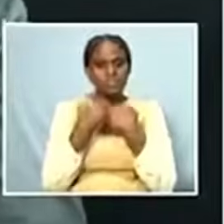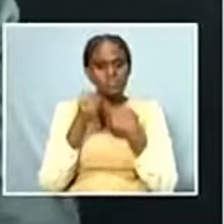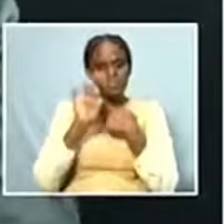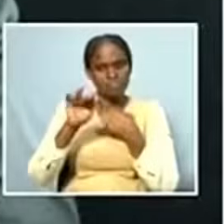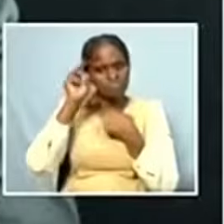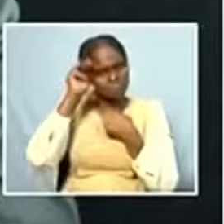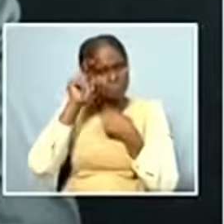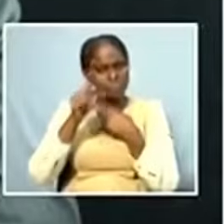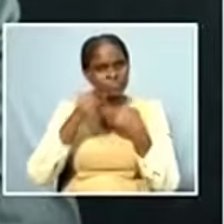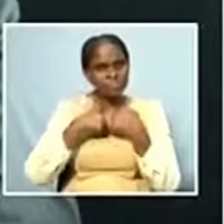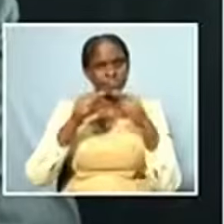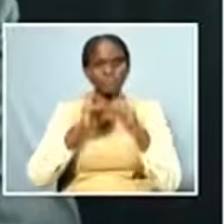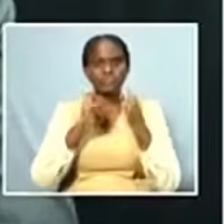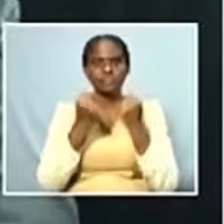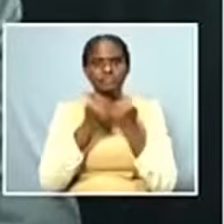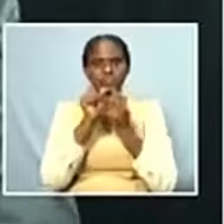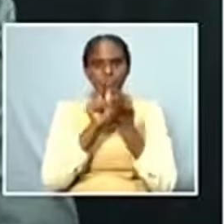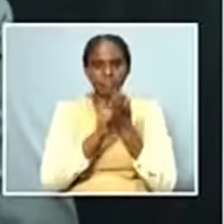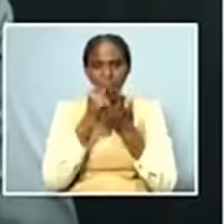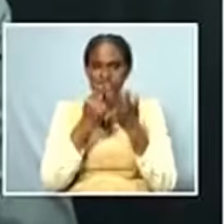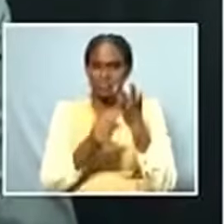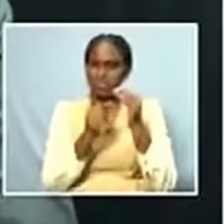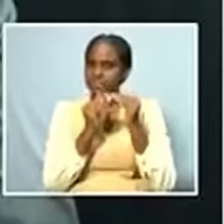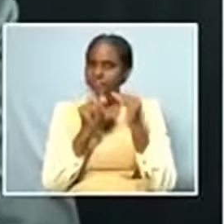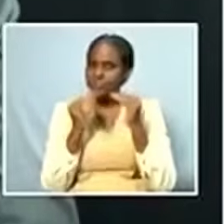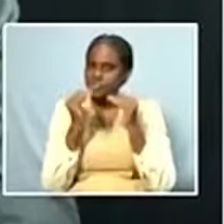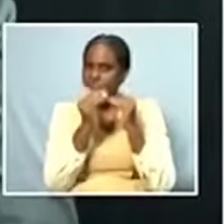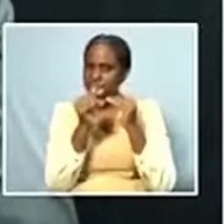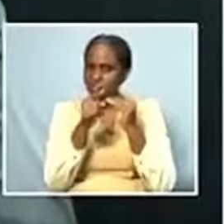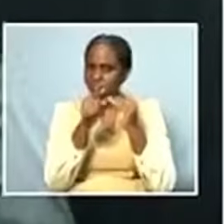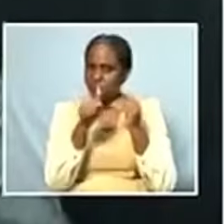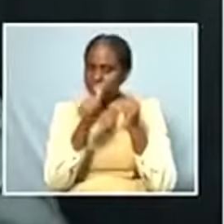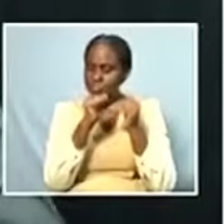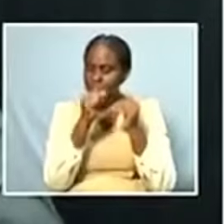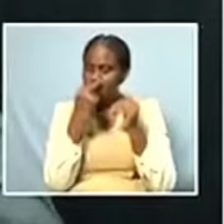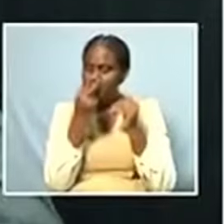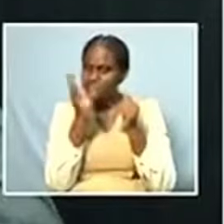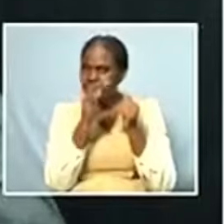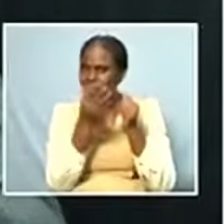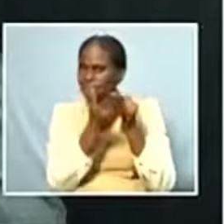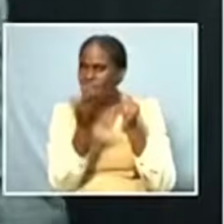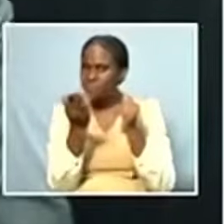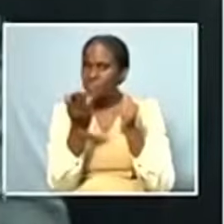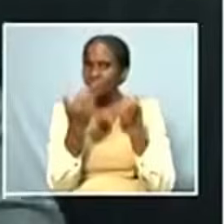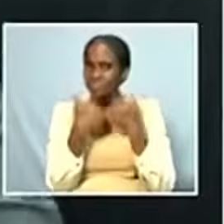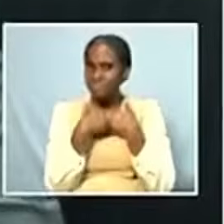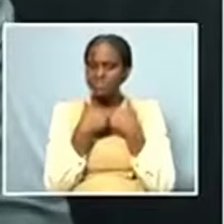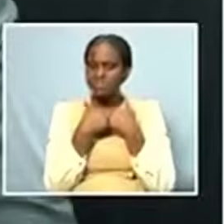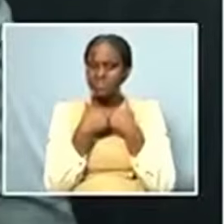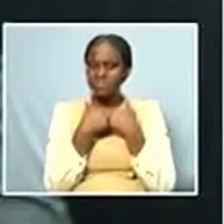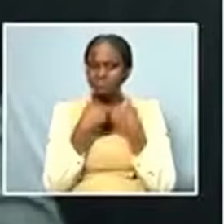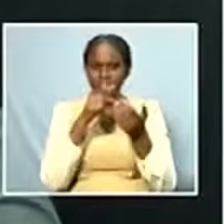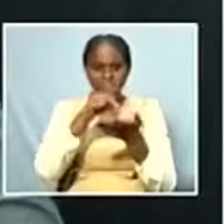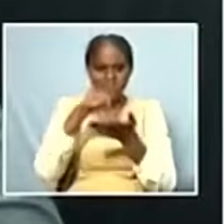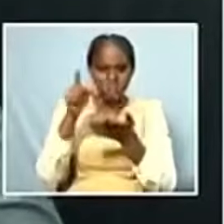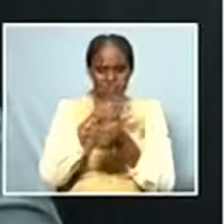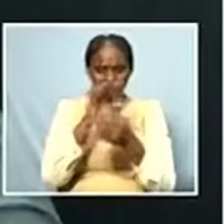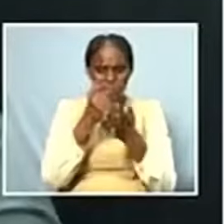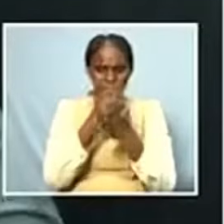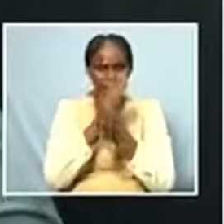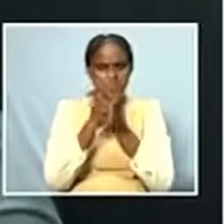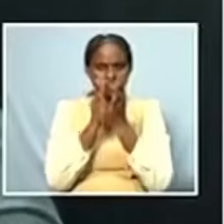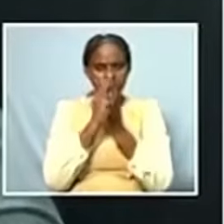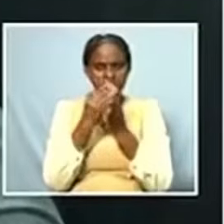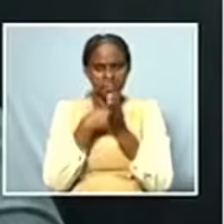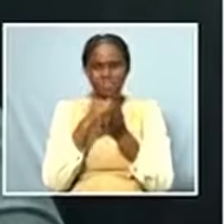ministry? At what stage did you notice that having paid these contractors, they